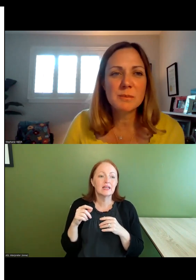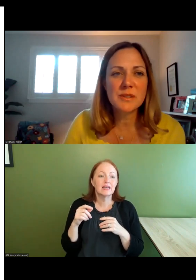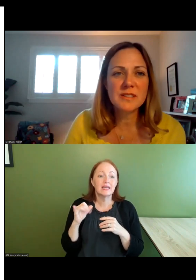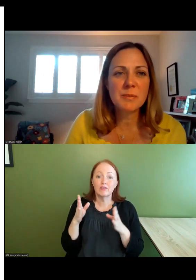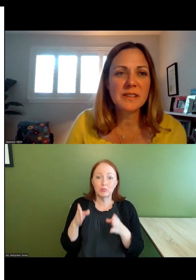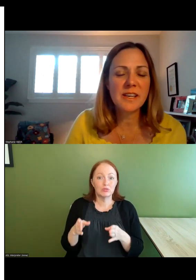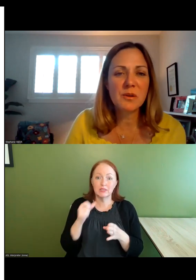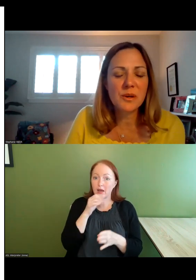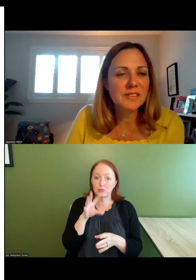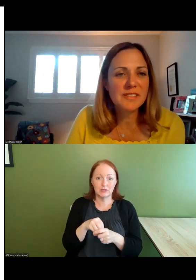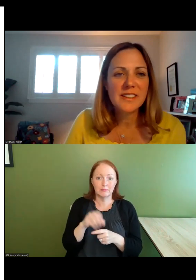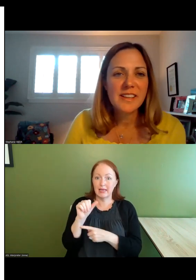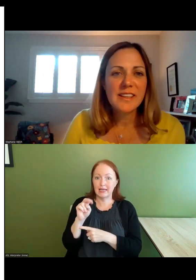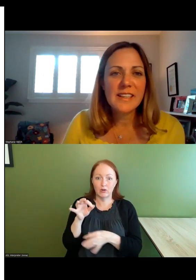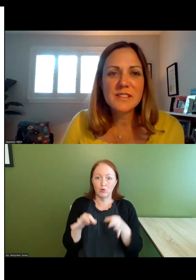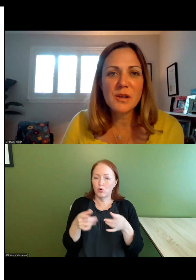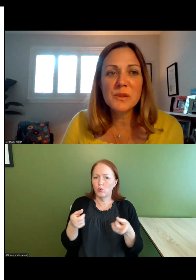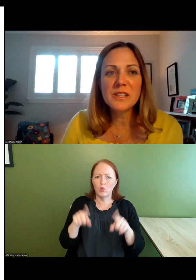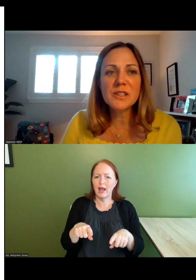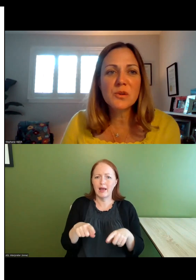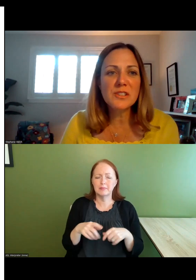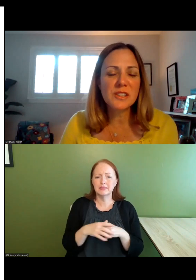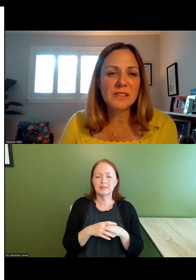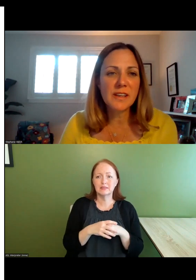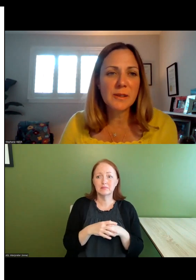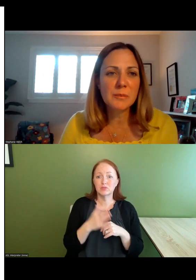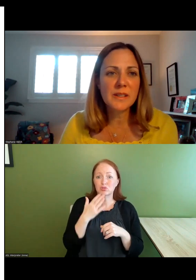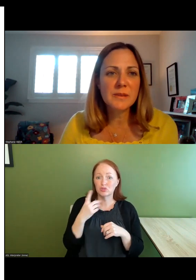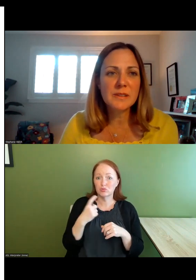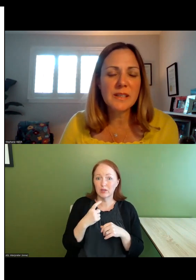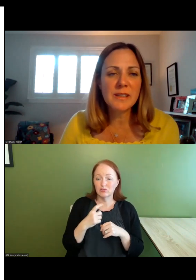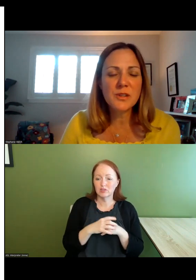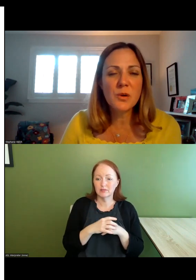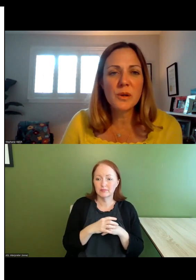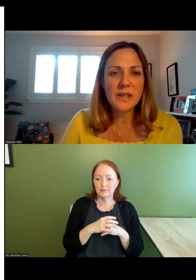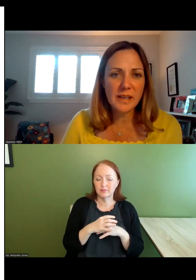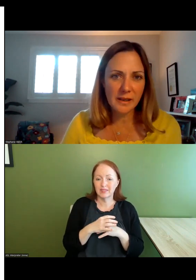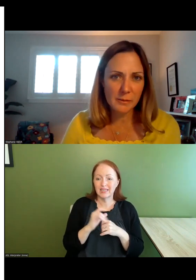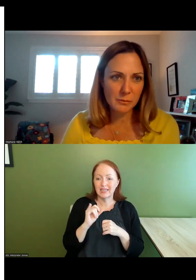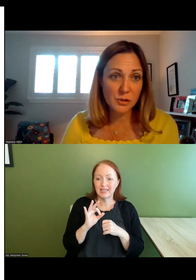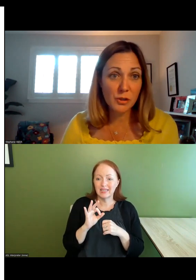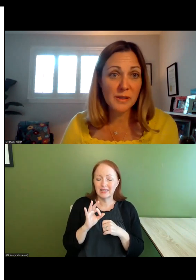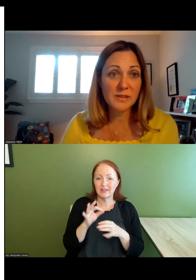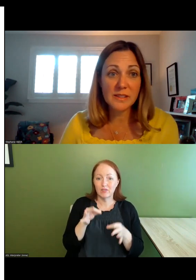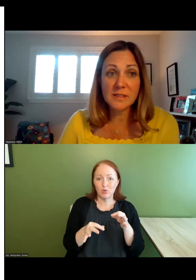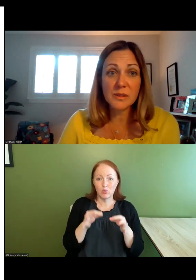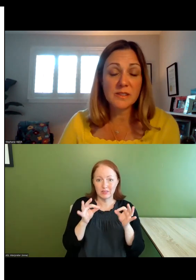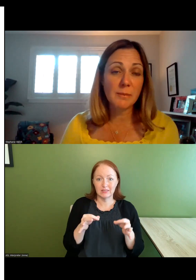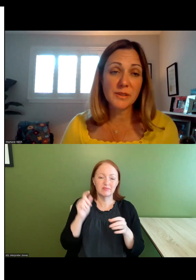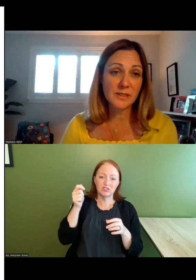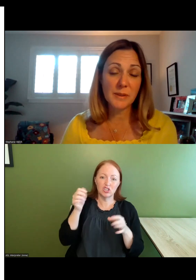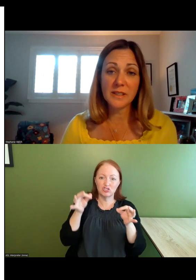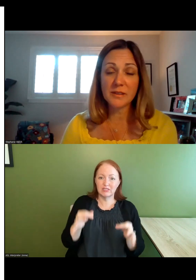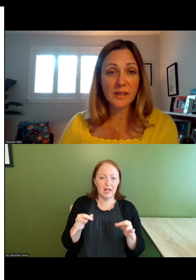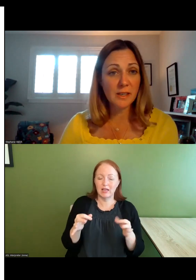individual doesn't participate in care court? It's a really good question. if the court determines that someone is